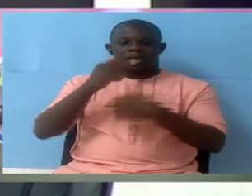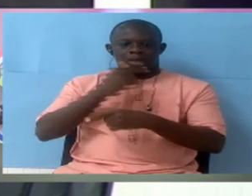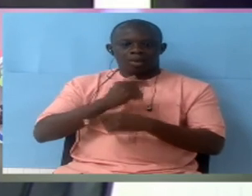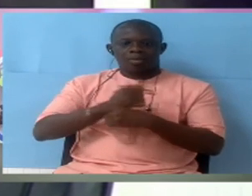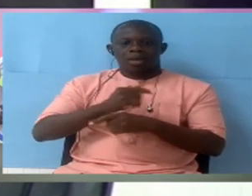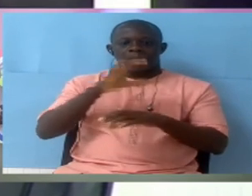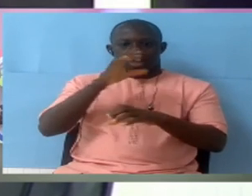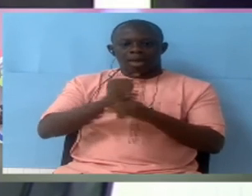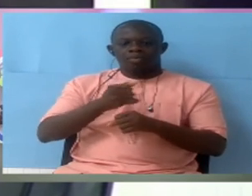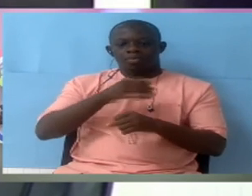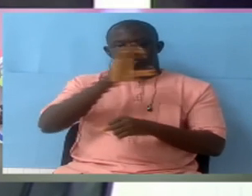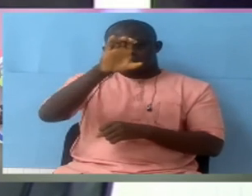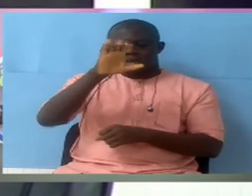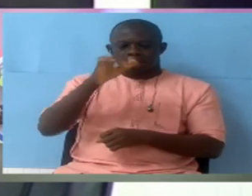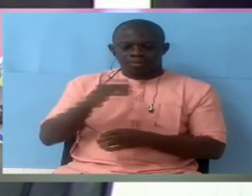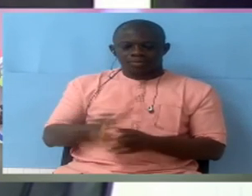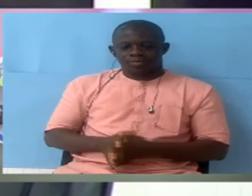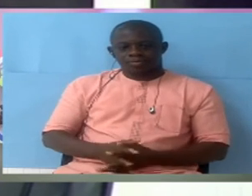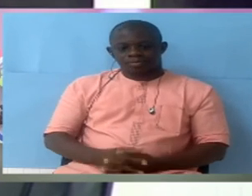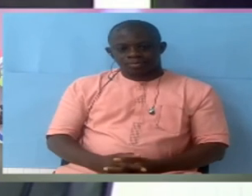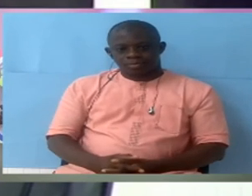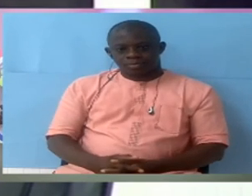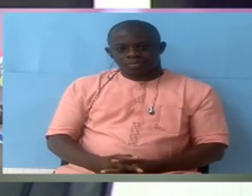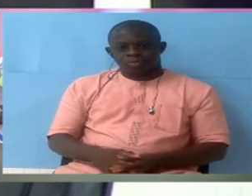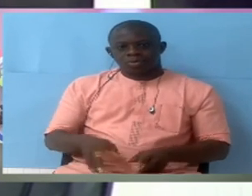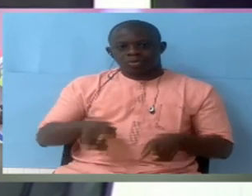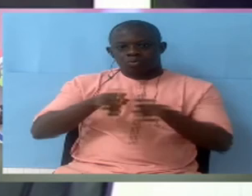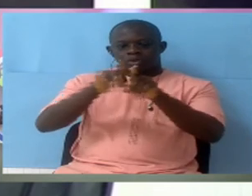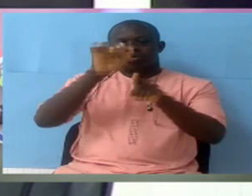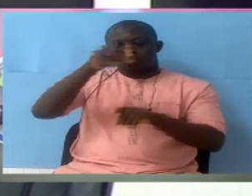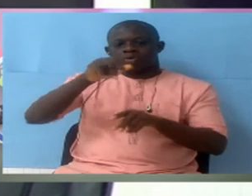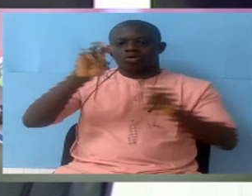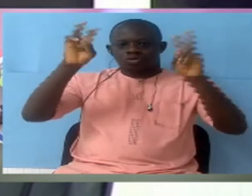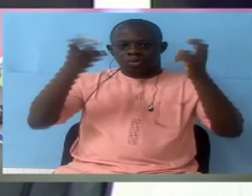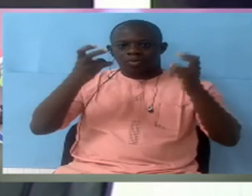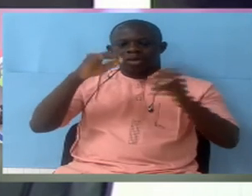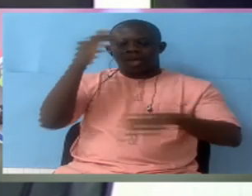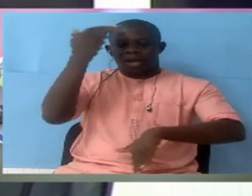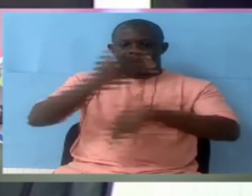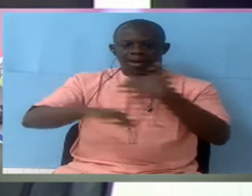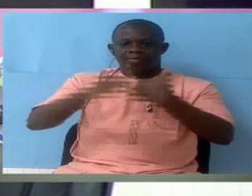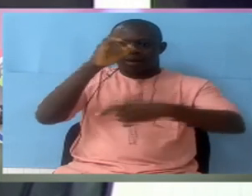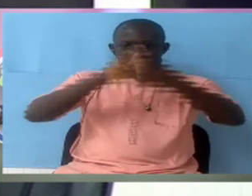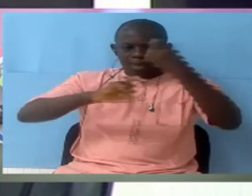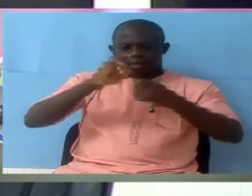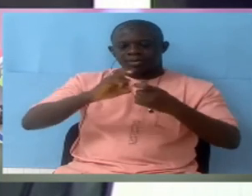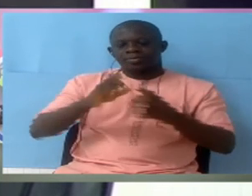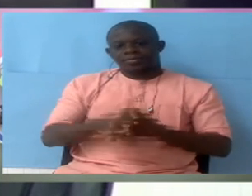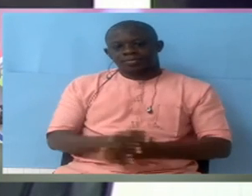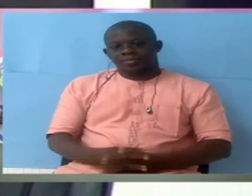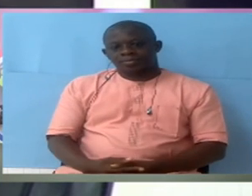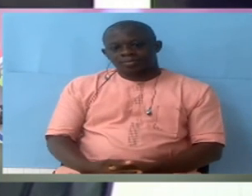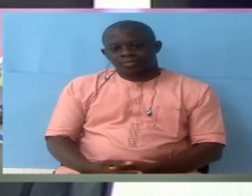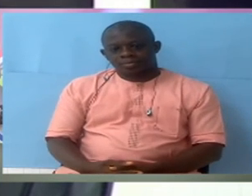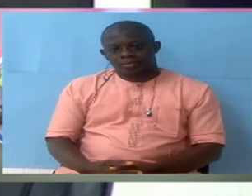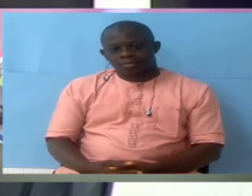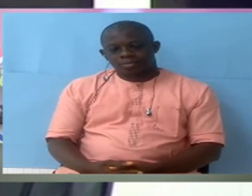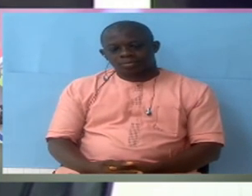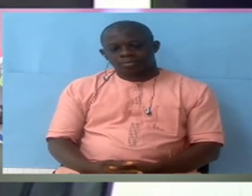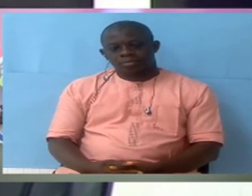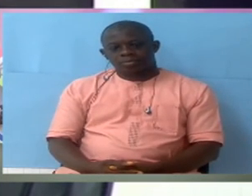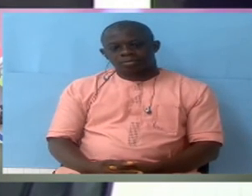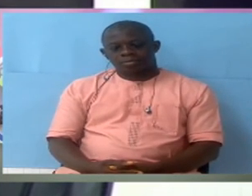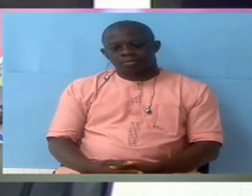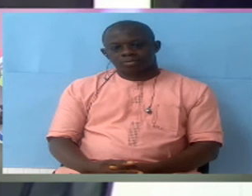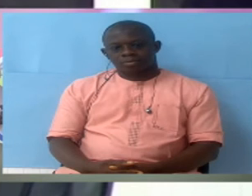nga xamné yaang ko yeenang ko def ci réew mi. With your slogan never again. Ak seen kaddu gi re woné né dootu fi wara am.